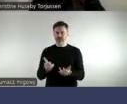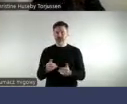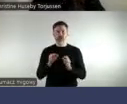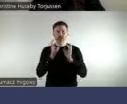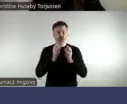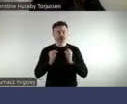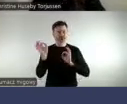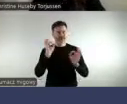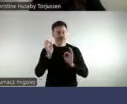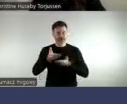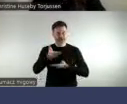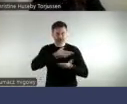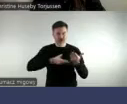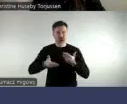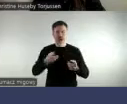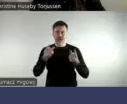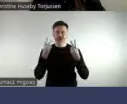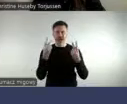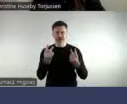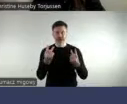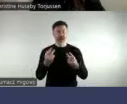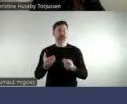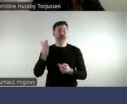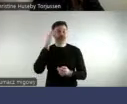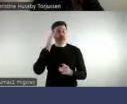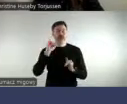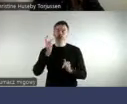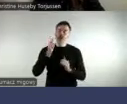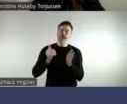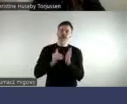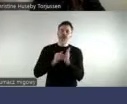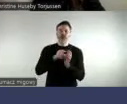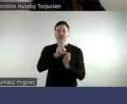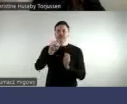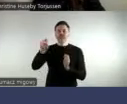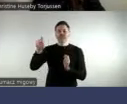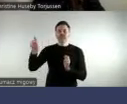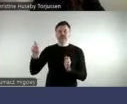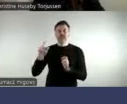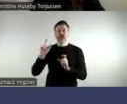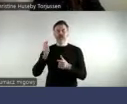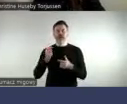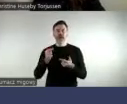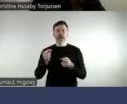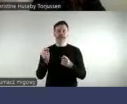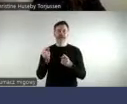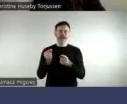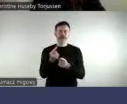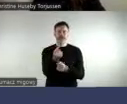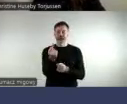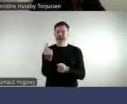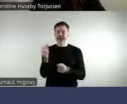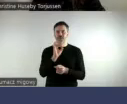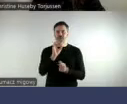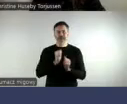of fulfilling. So this is normally, if something happens, we will summon this council